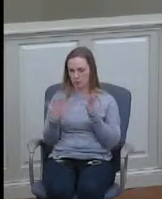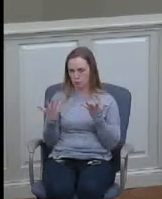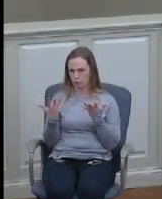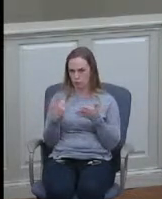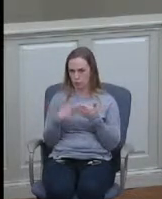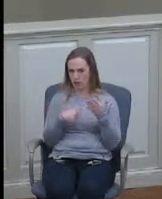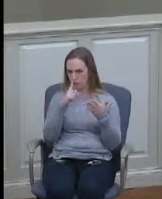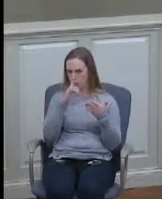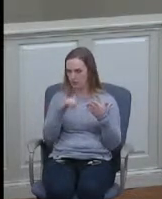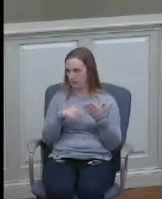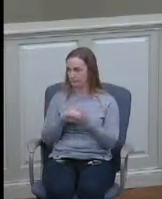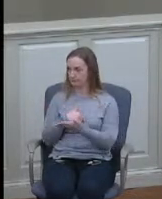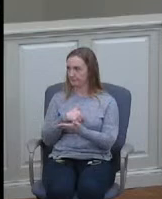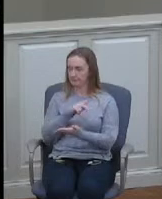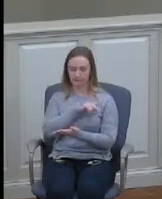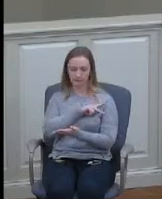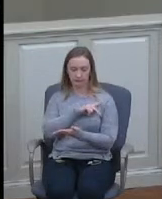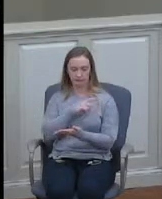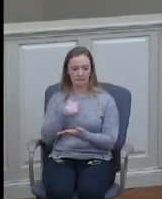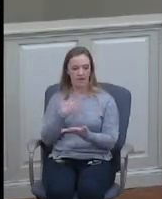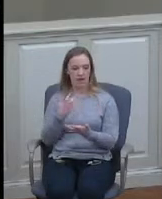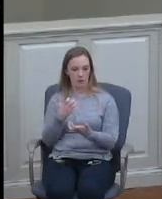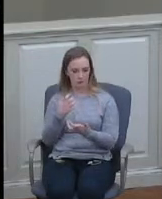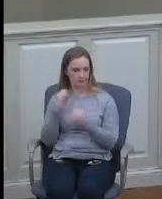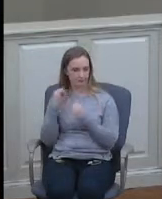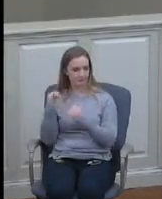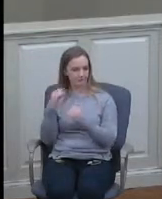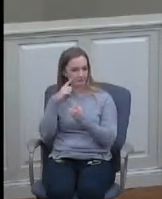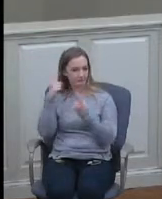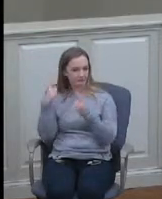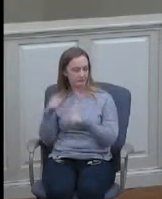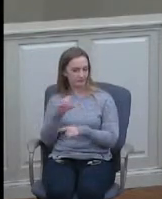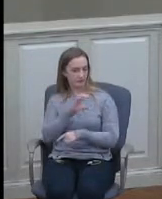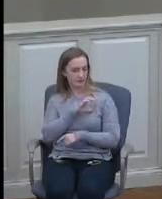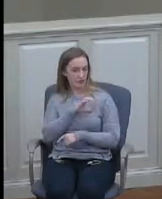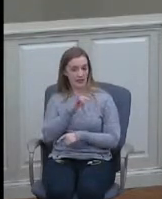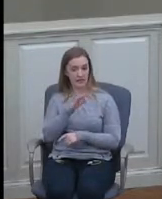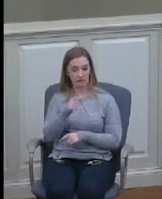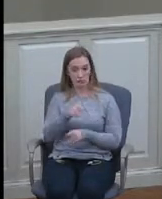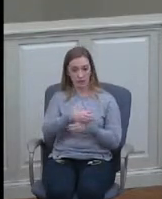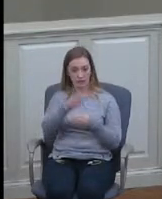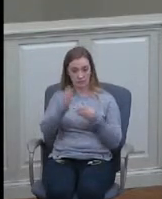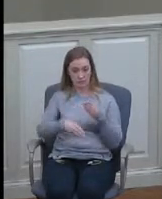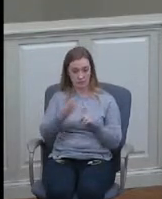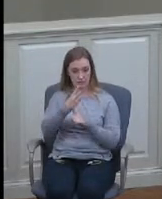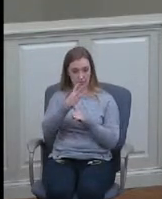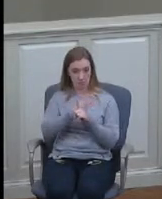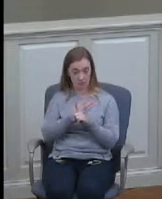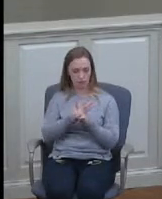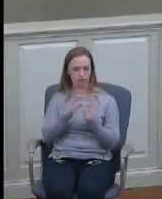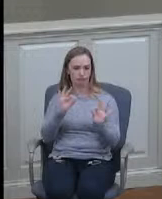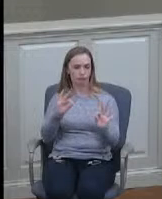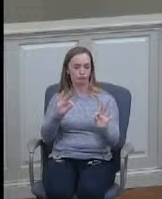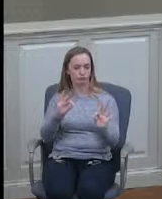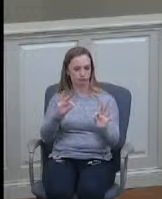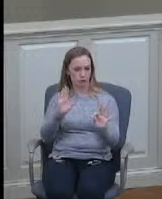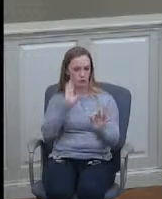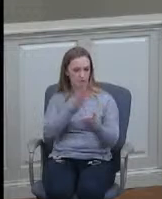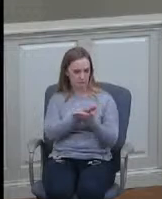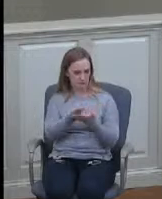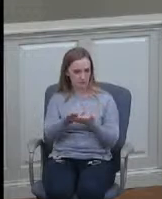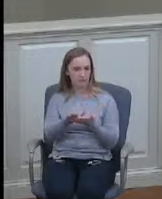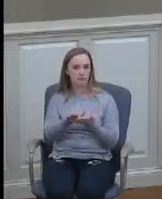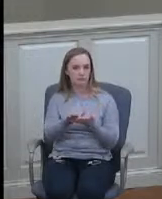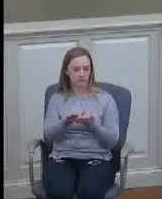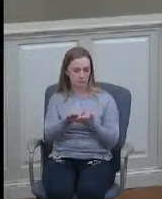I'd like to echo Commissioner Cottrell's sentiment. I think if you can get it done in 6 months, that would be nice.